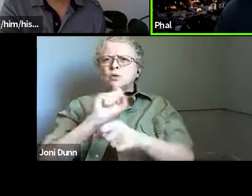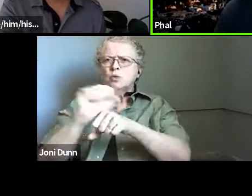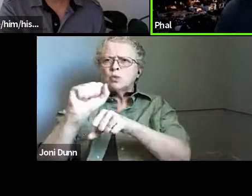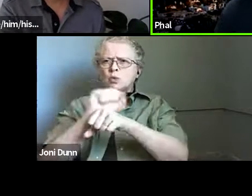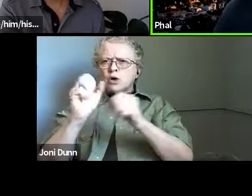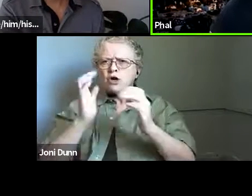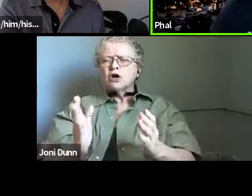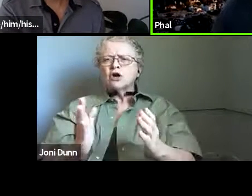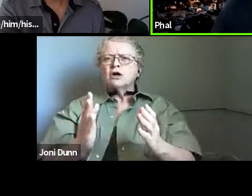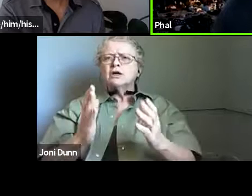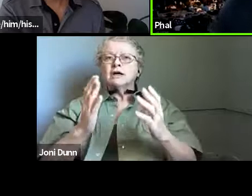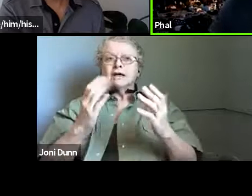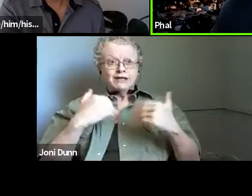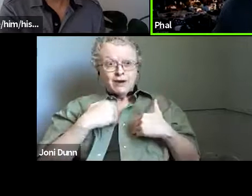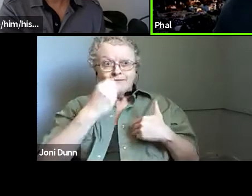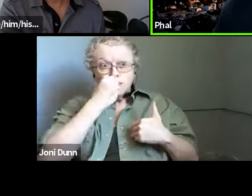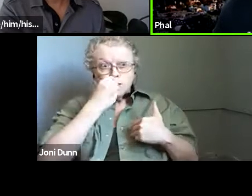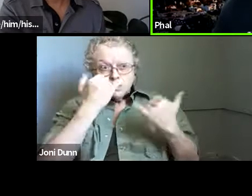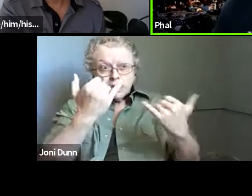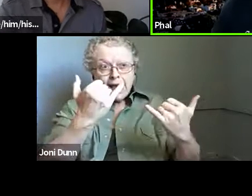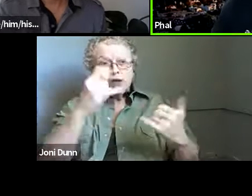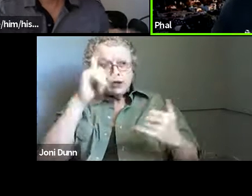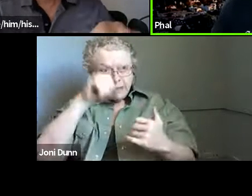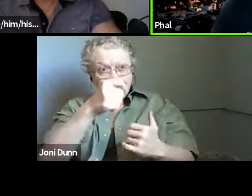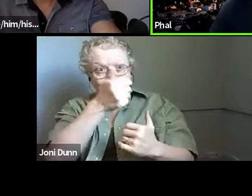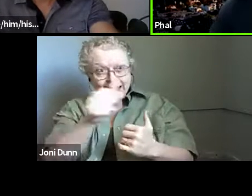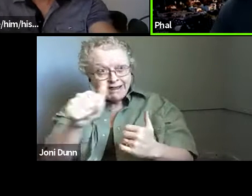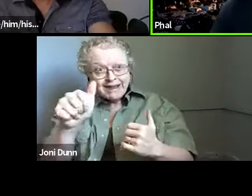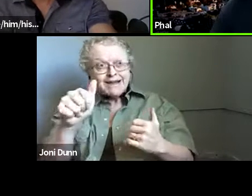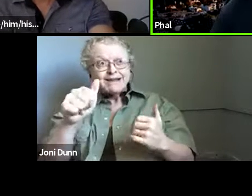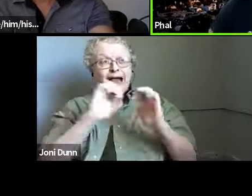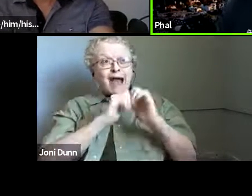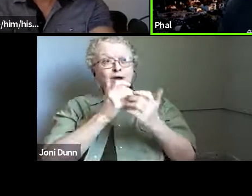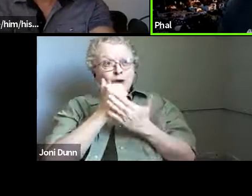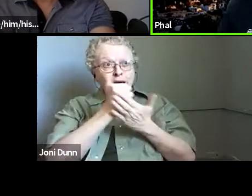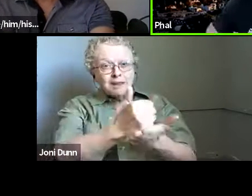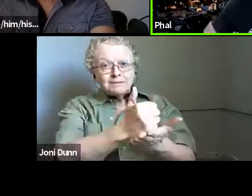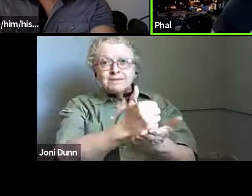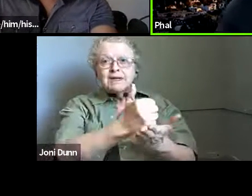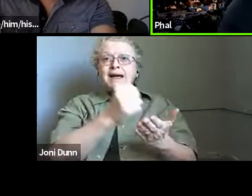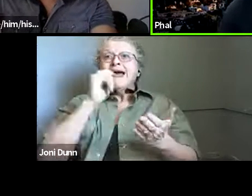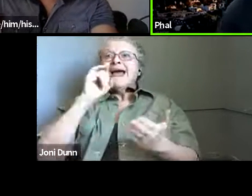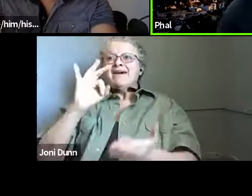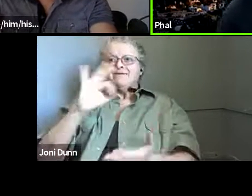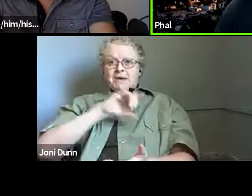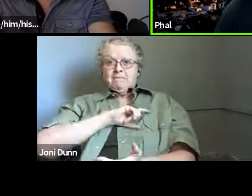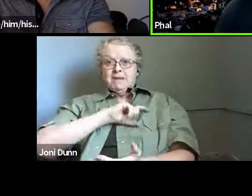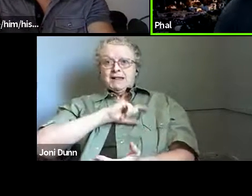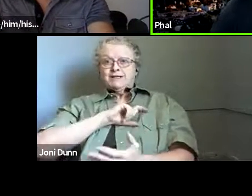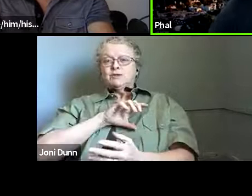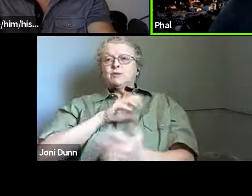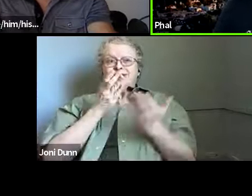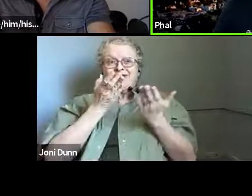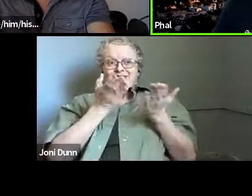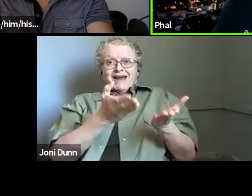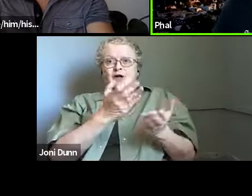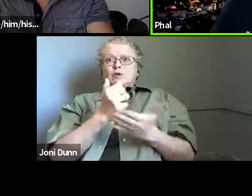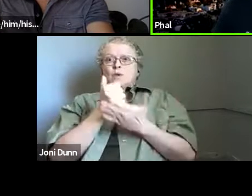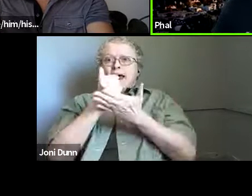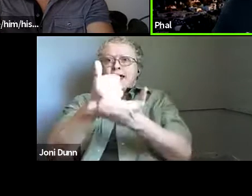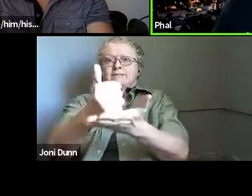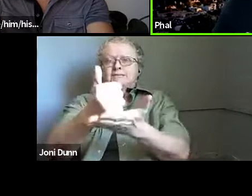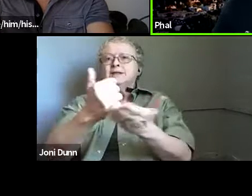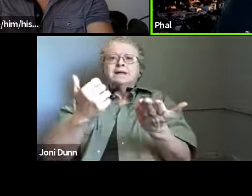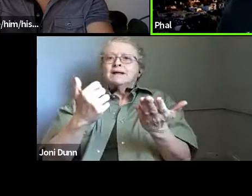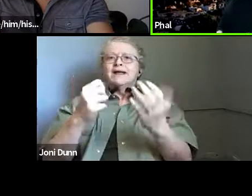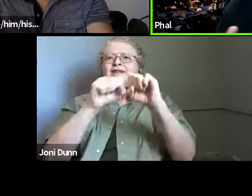to eat today? Do you need anything? How can we help you? Like, if I had that, my life would have went a whole nother way because there was somebody there to embrace me. Every time I stepped out, the system